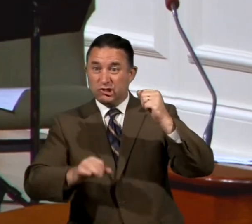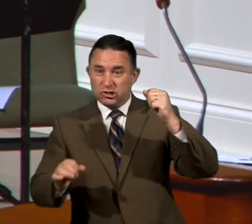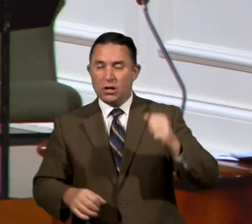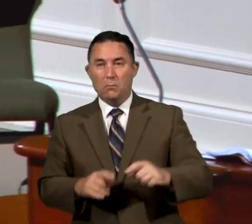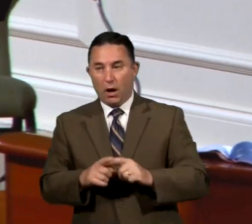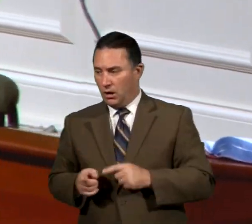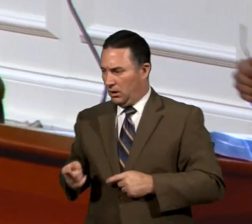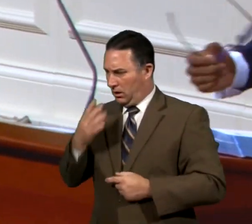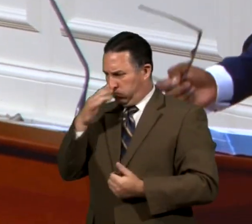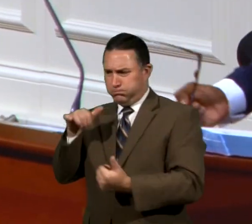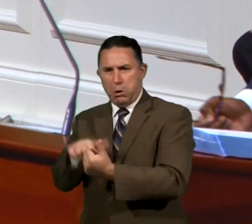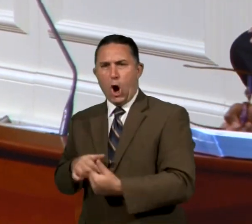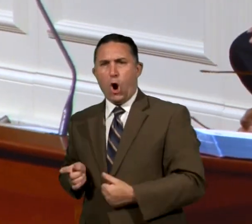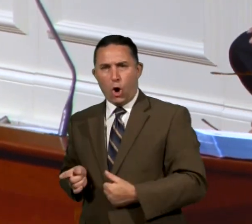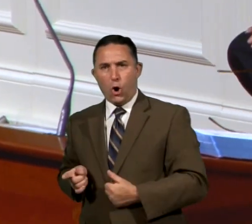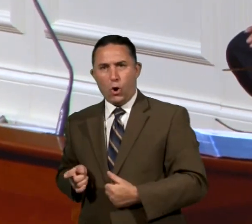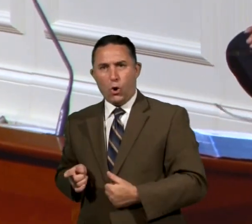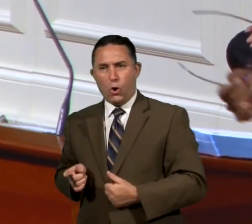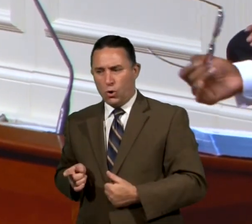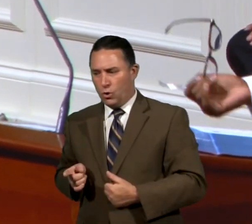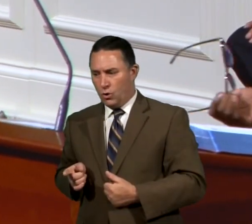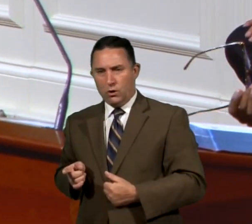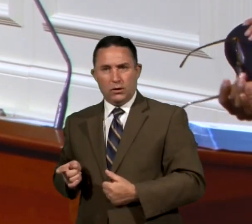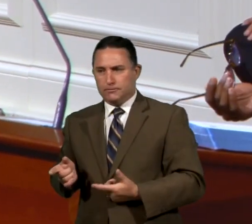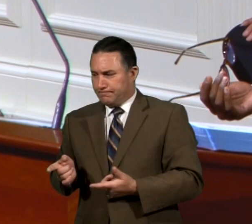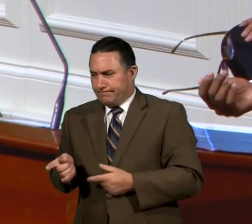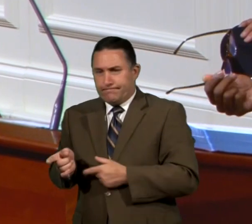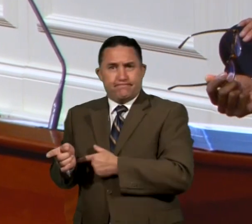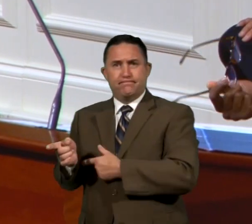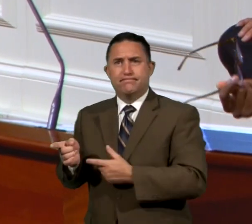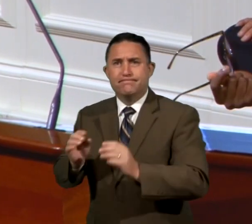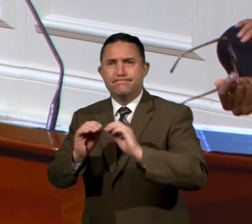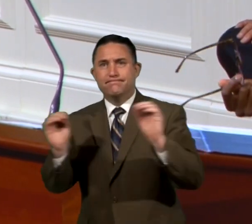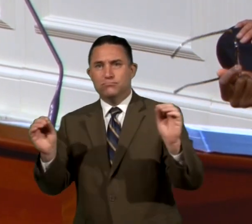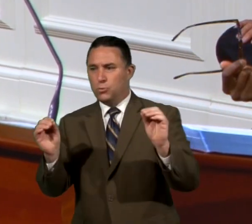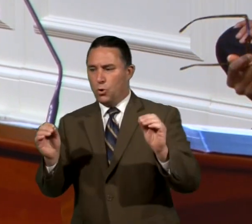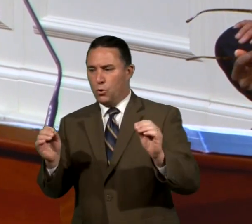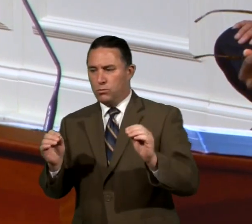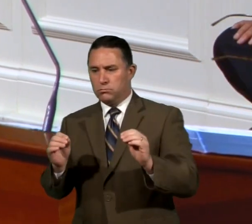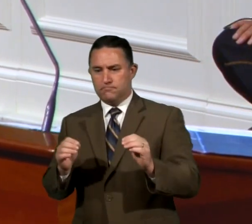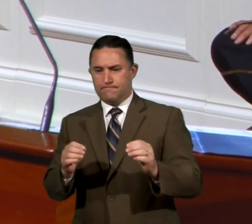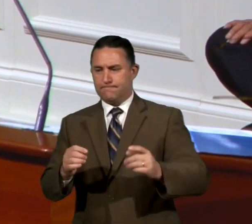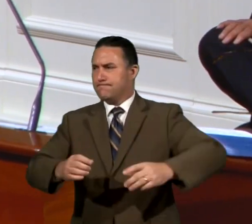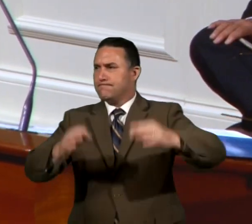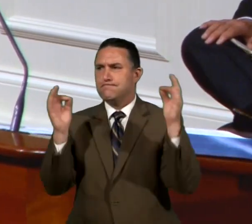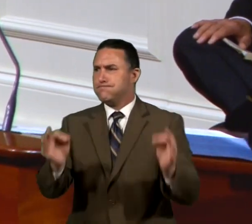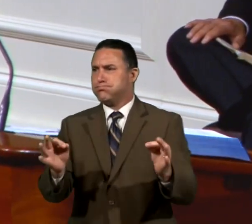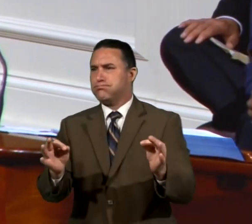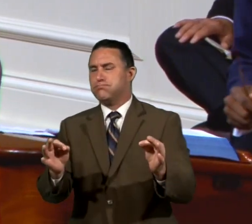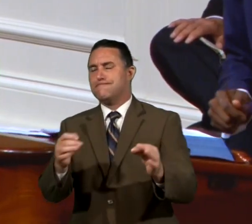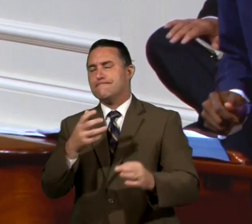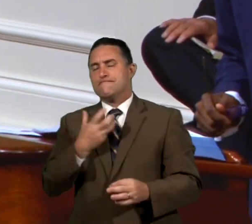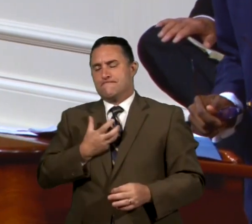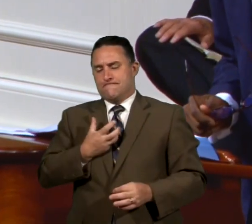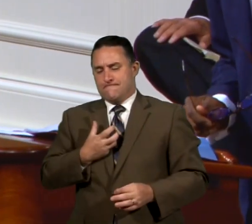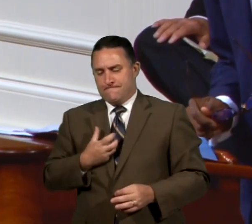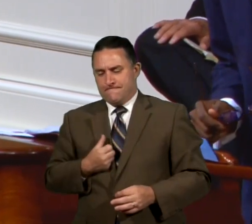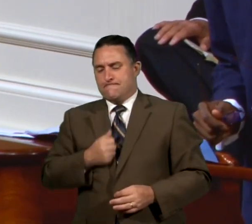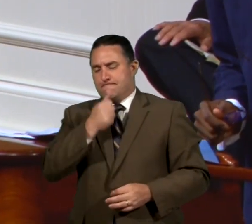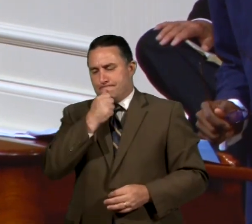But he falls to sleep, and he has no willpower to push through.